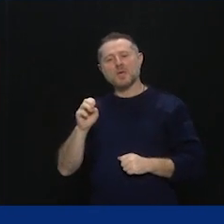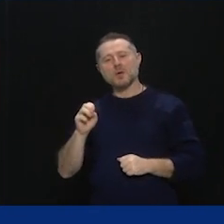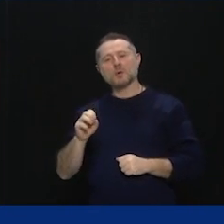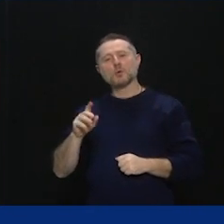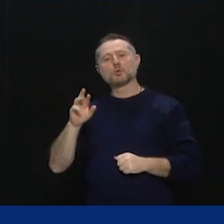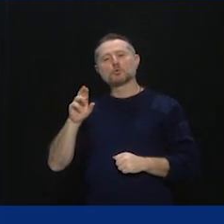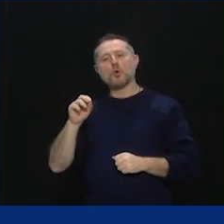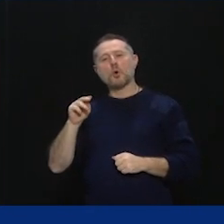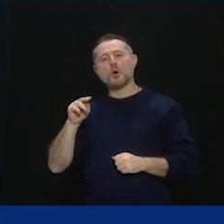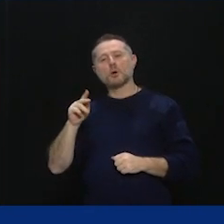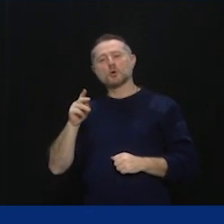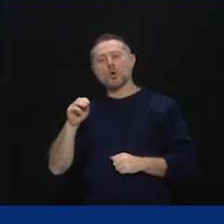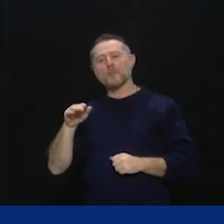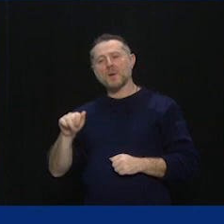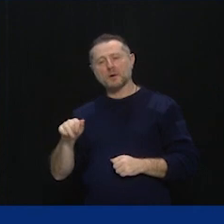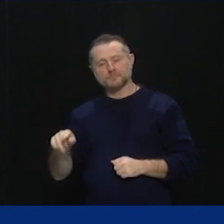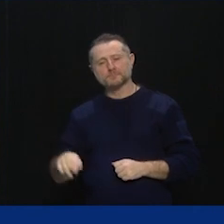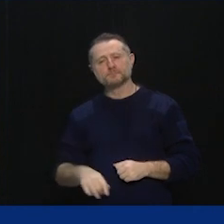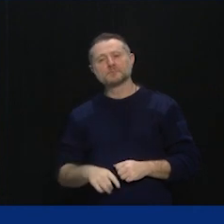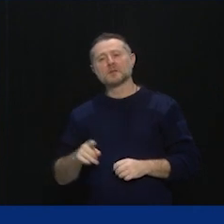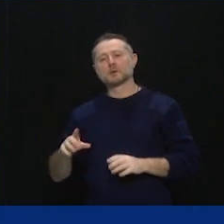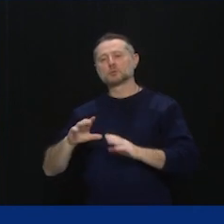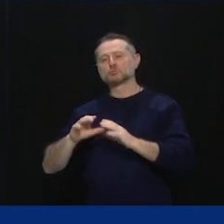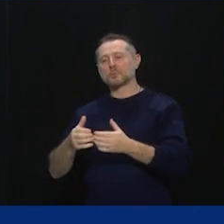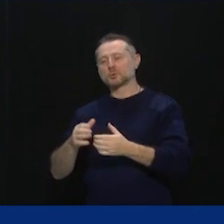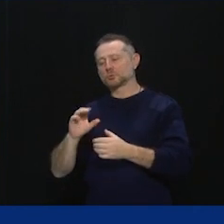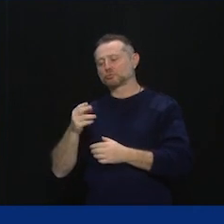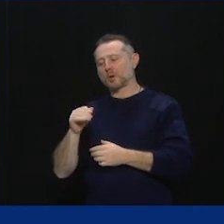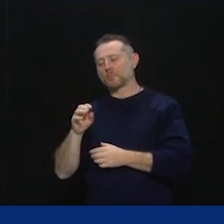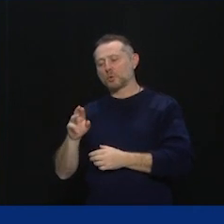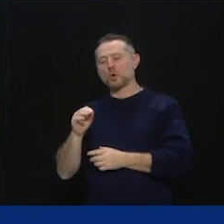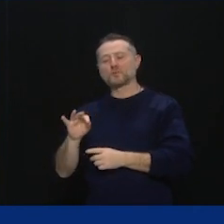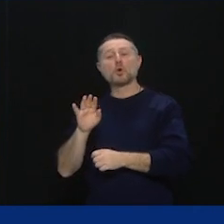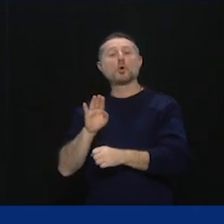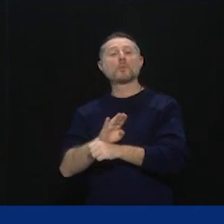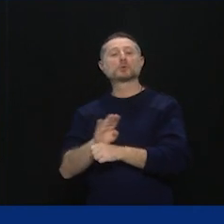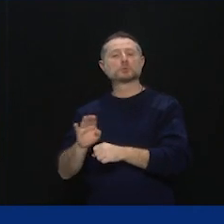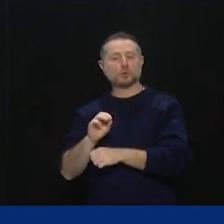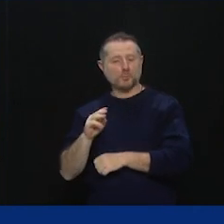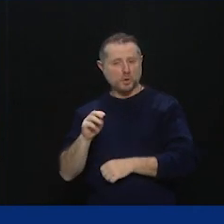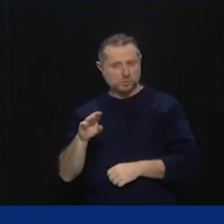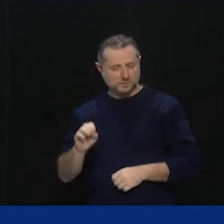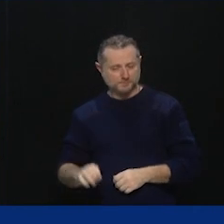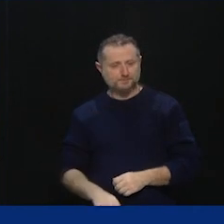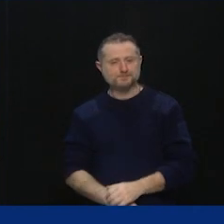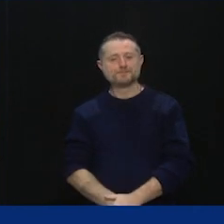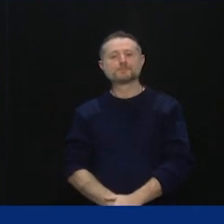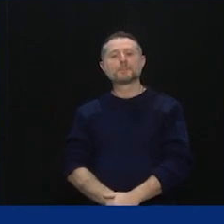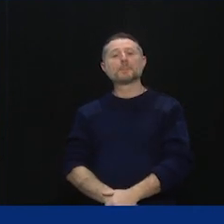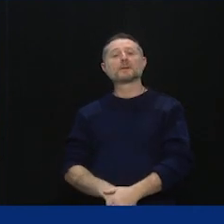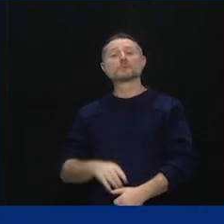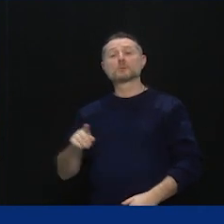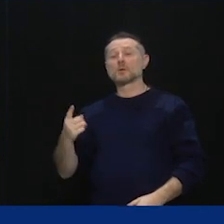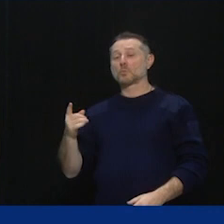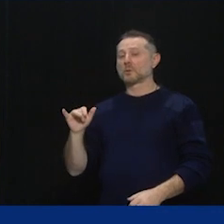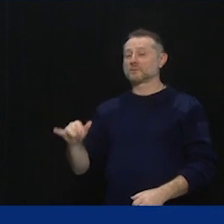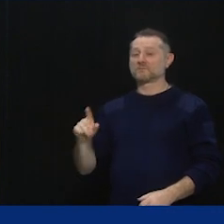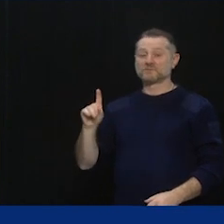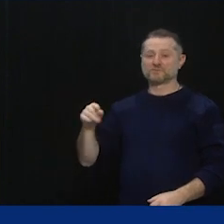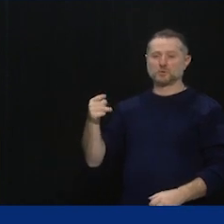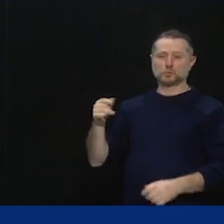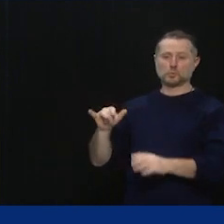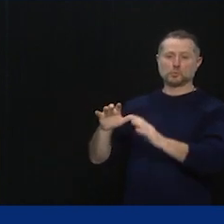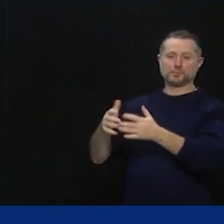Kevin and his predecessor, Denise Schwartz, from very early on. They were one of the first groups that we met. And they were instrumental in helping us